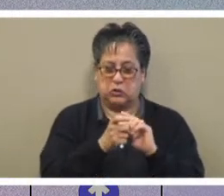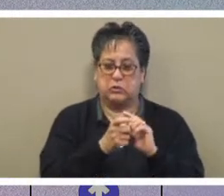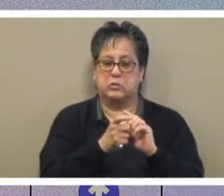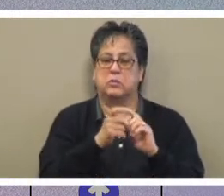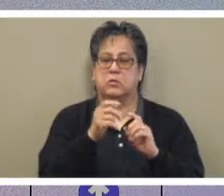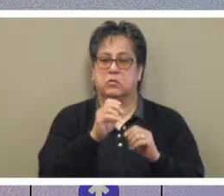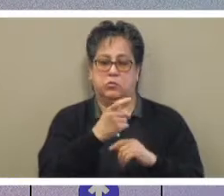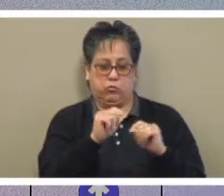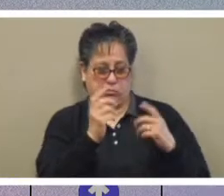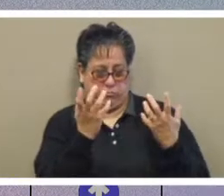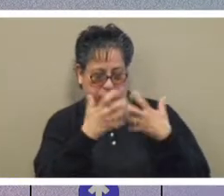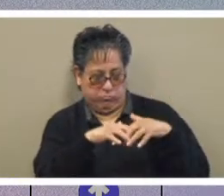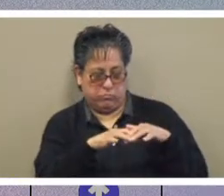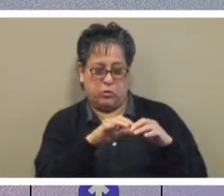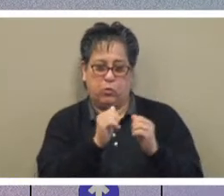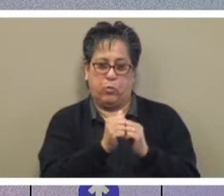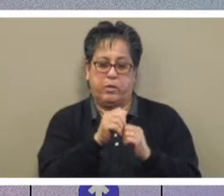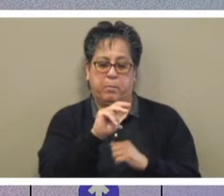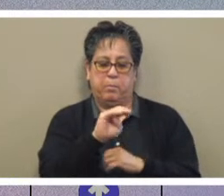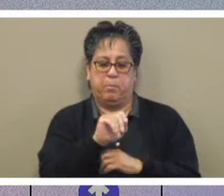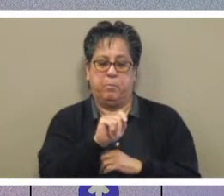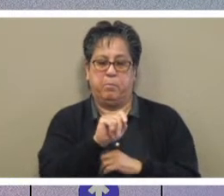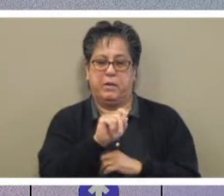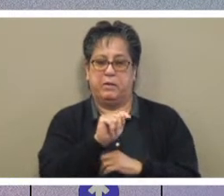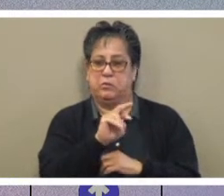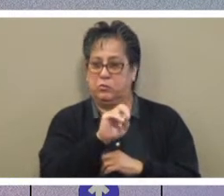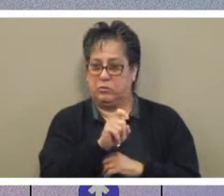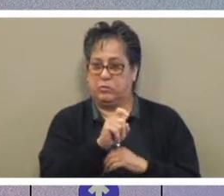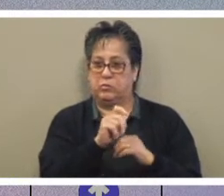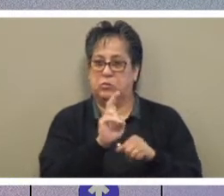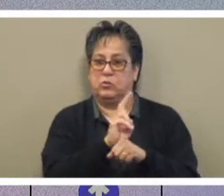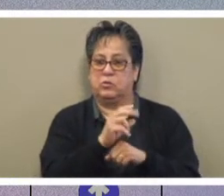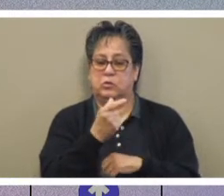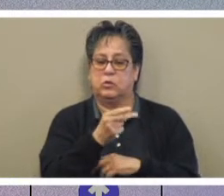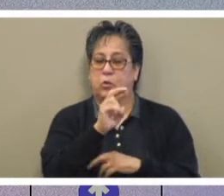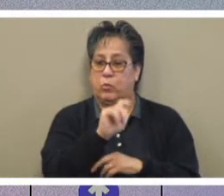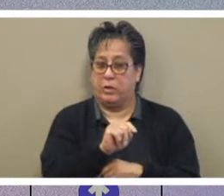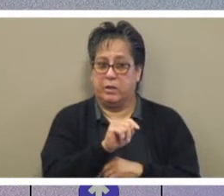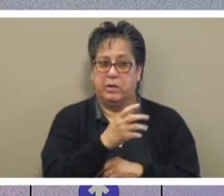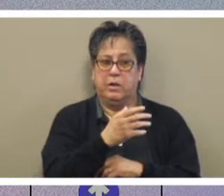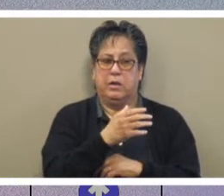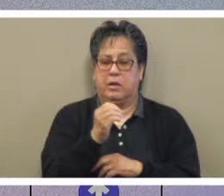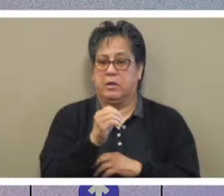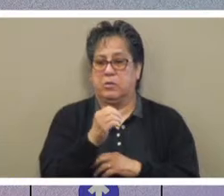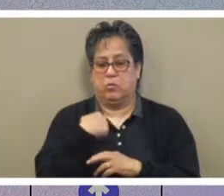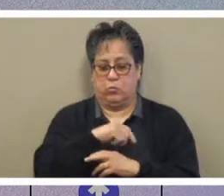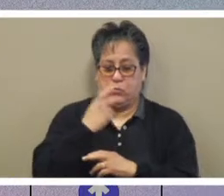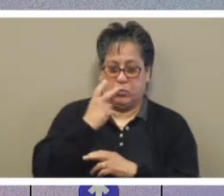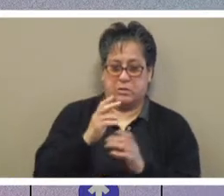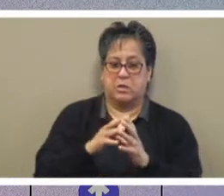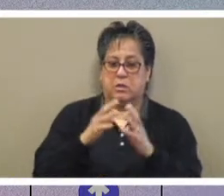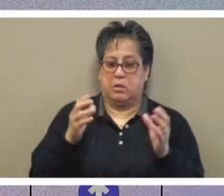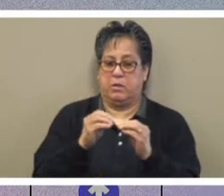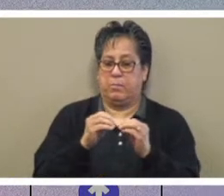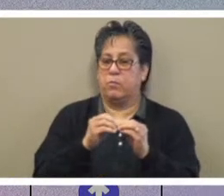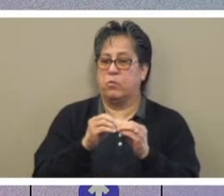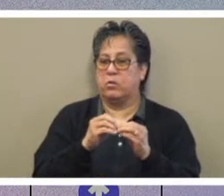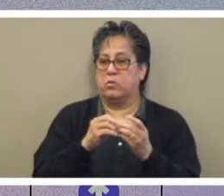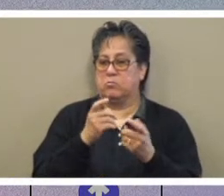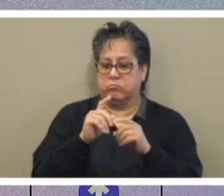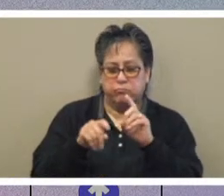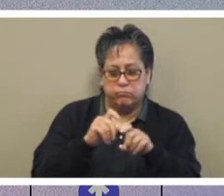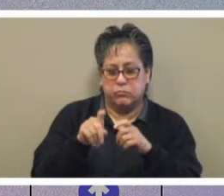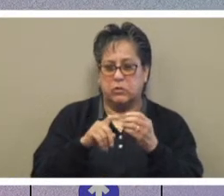of align a little closer with these metrics that we're measuring through the grant. And so we're seeing a lot more inquiries